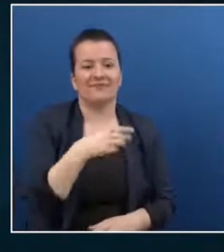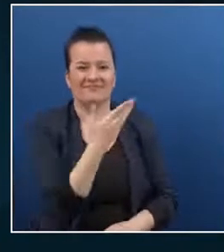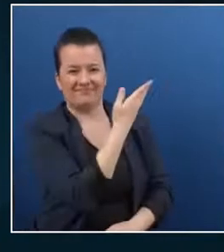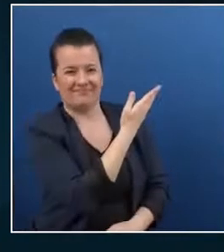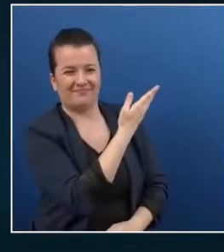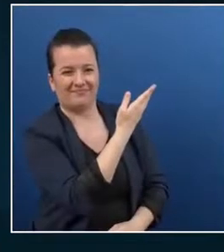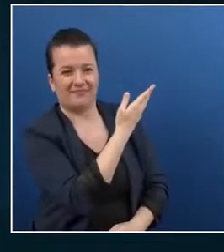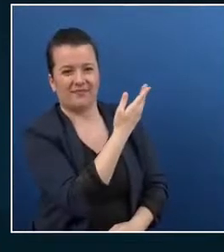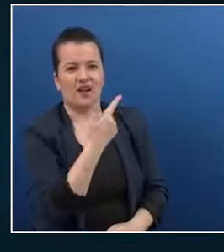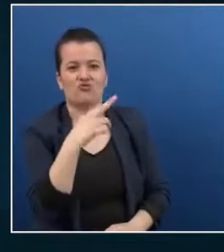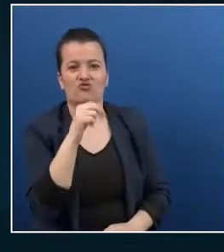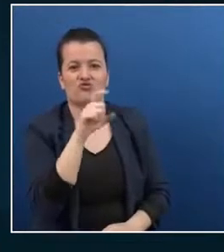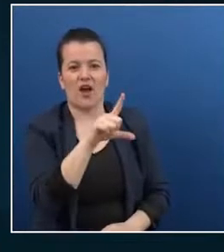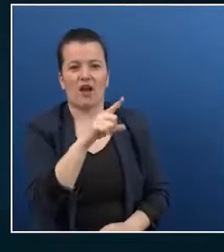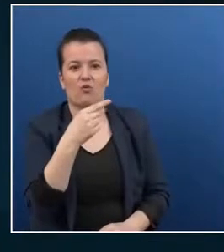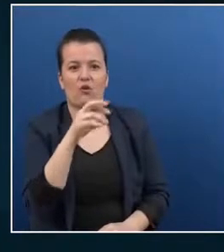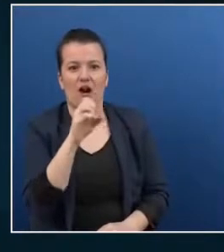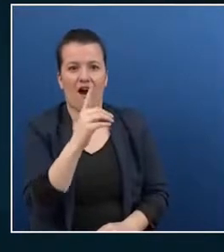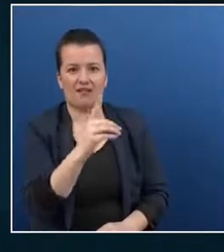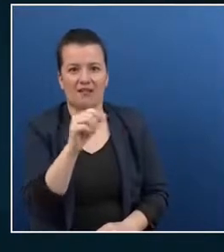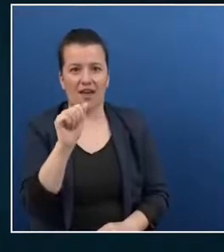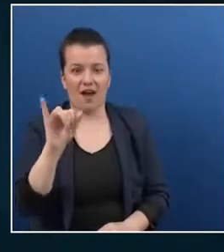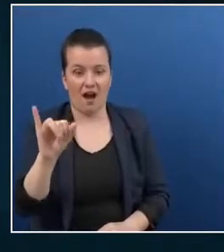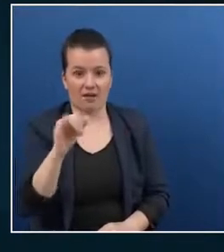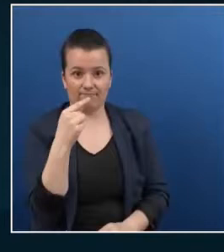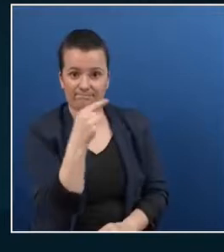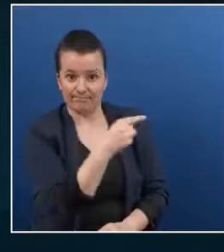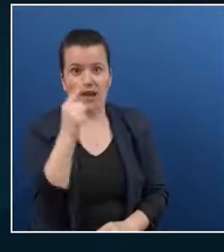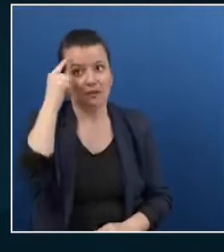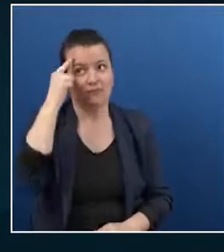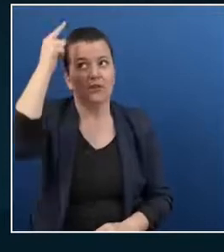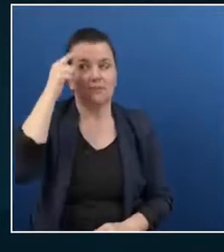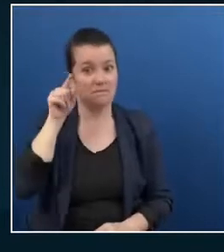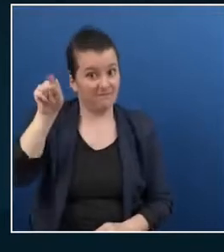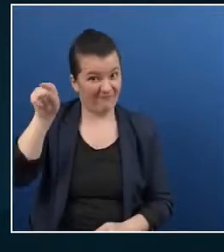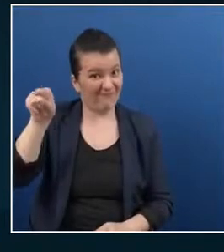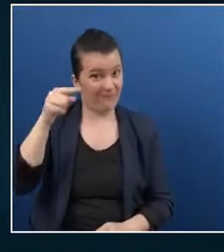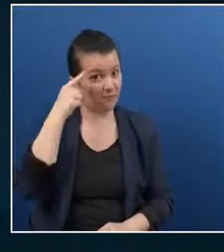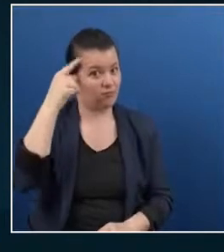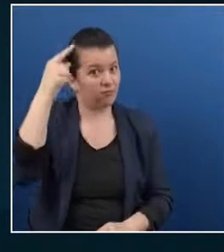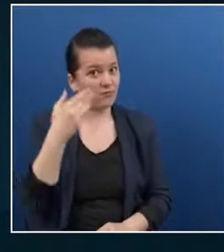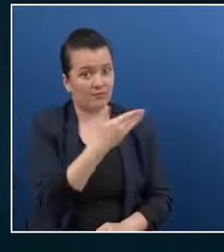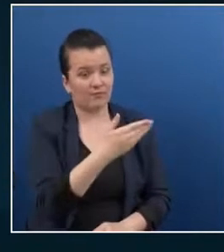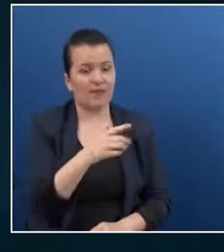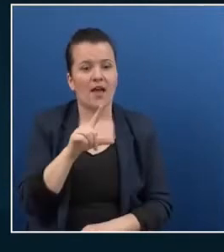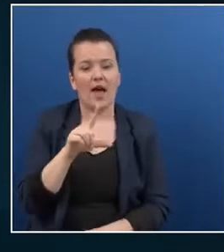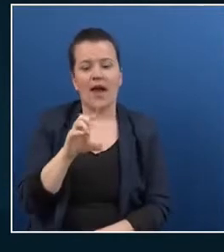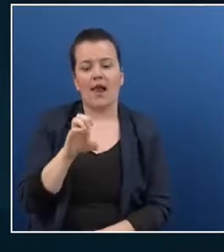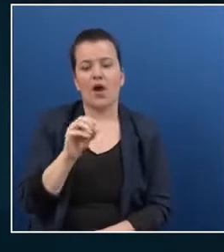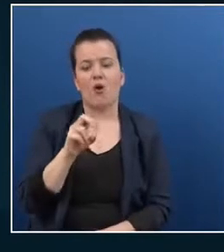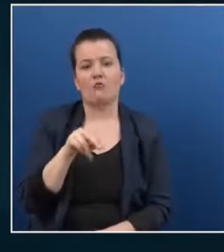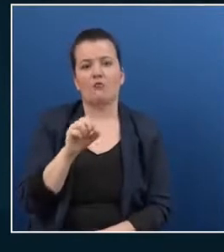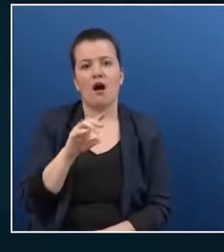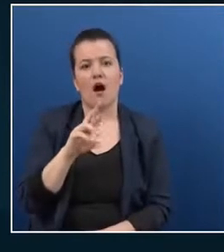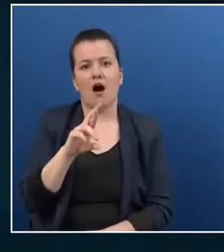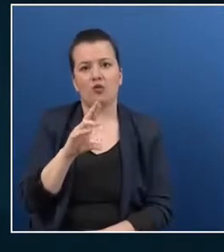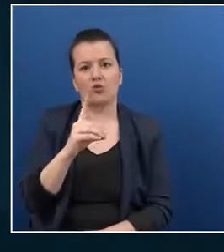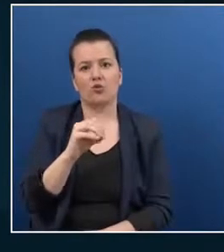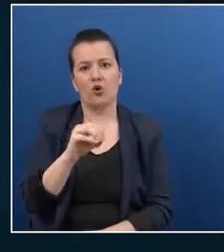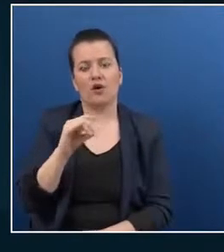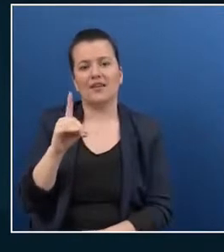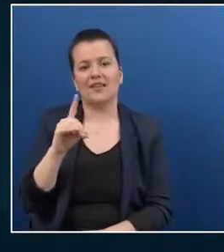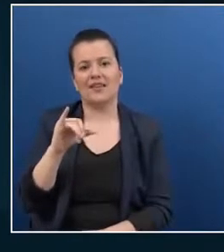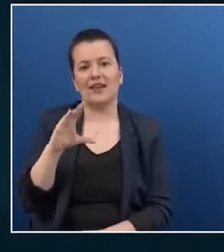this solution. He won a grant from the Leonardo DiCaprio Foundation and with Microsoft's AI for